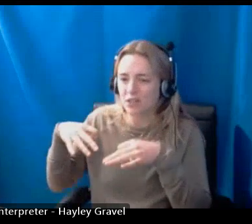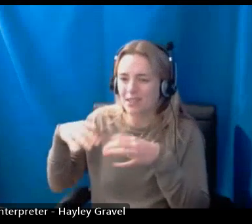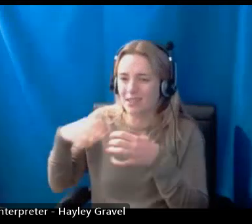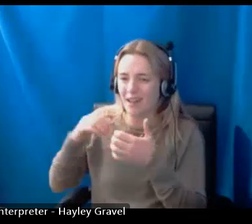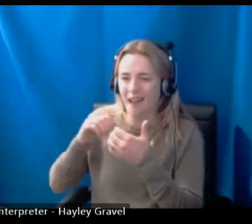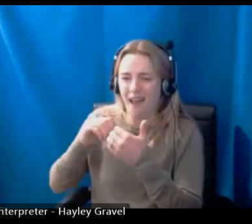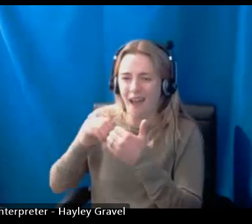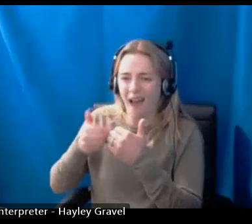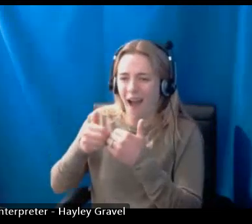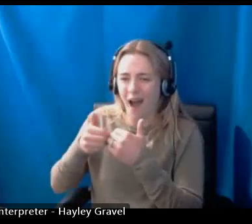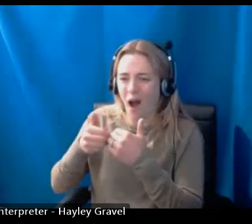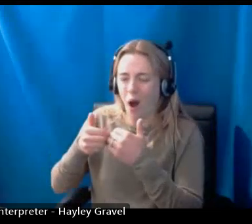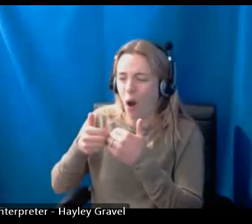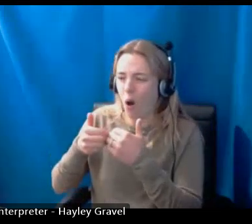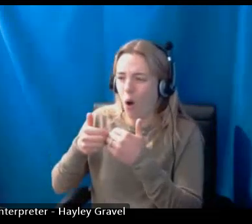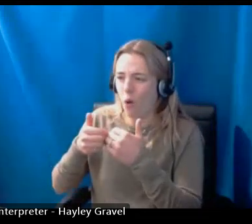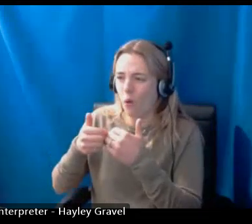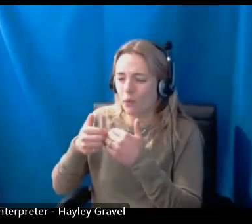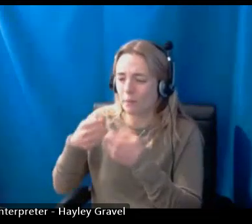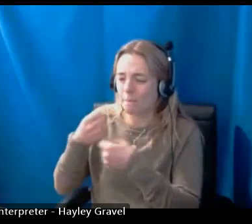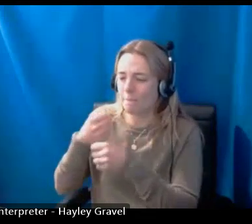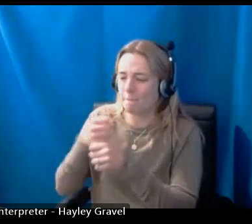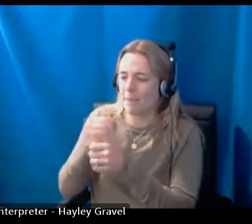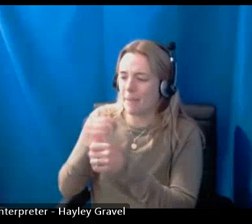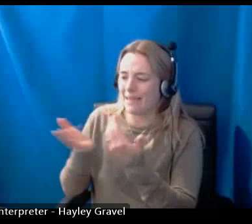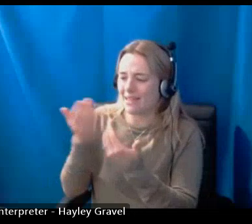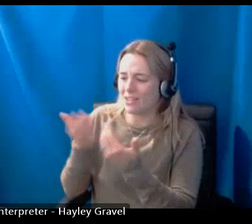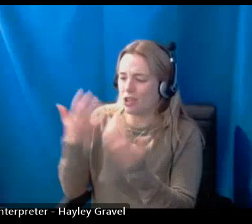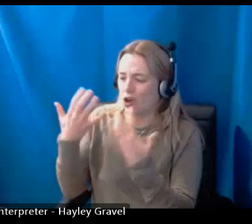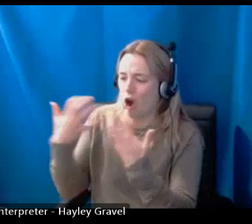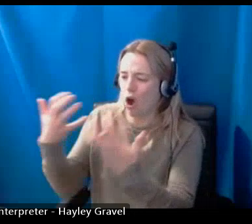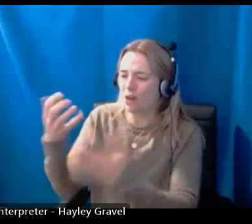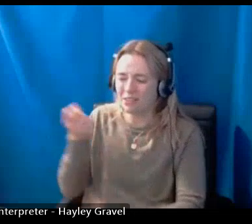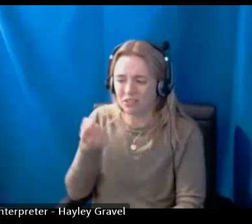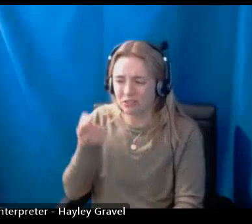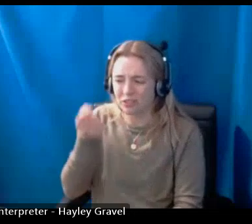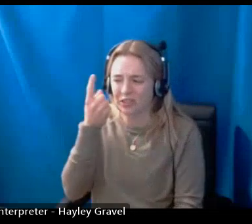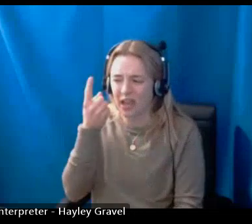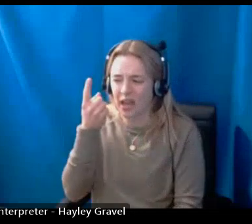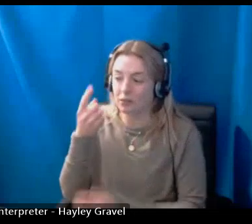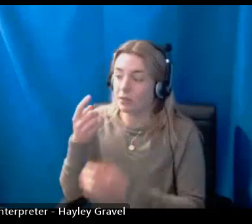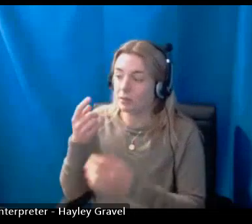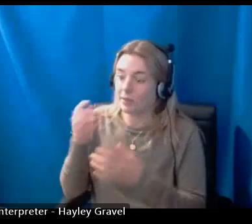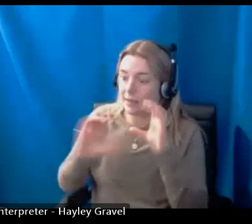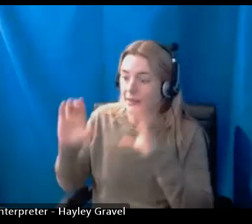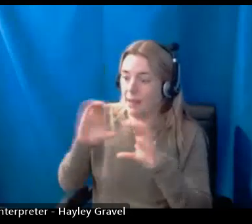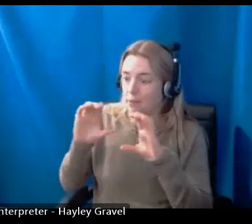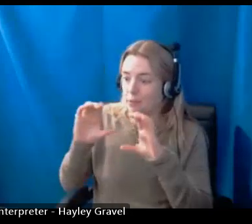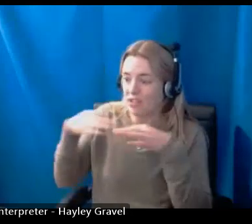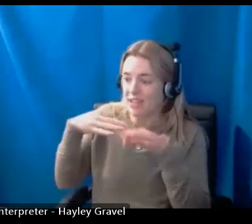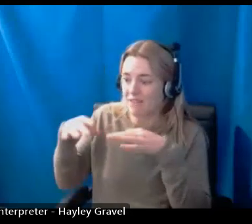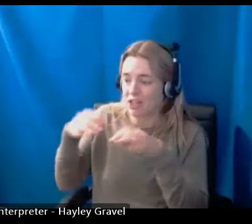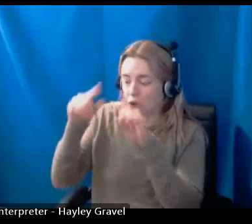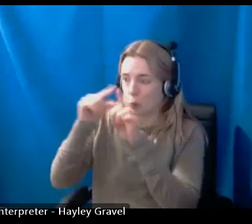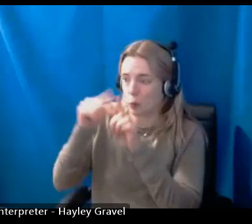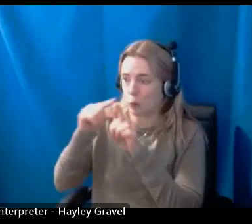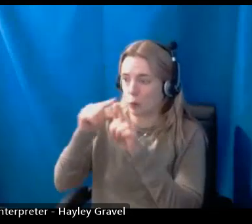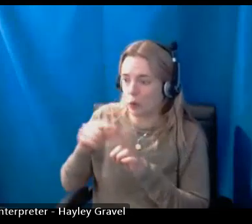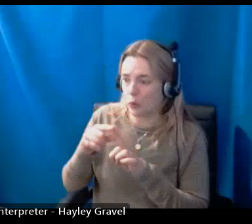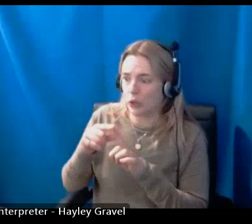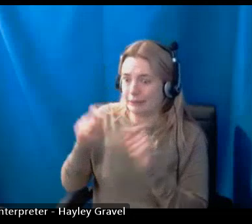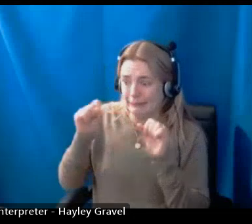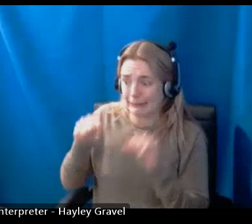make it easier for the audience to understand or to, like, be familiar with it? Like, do I have